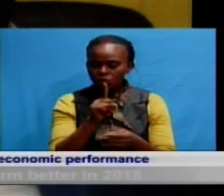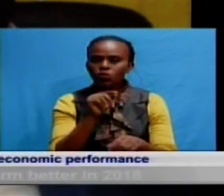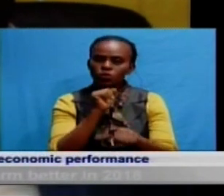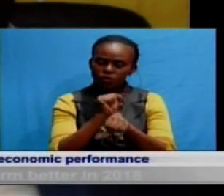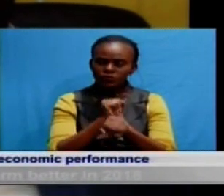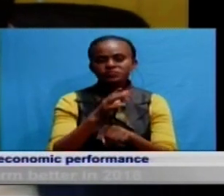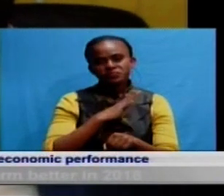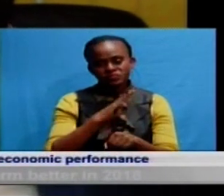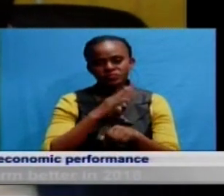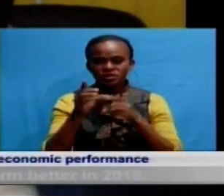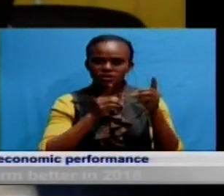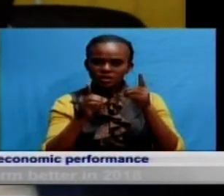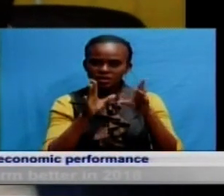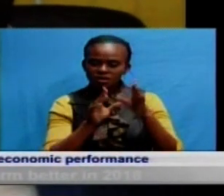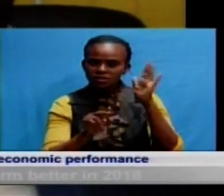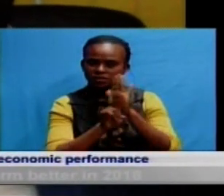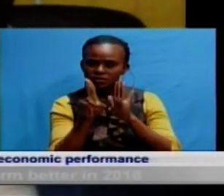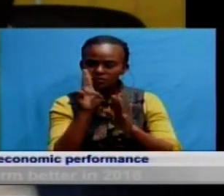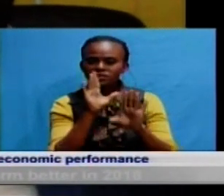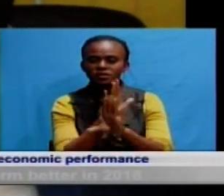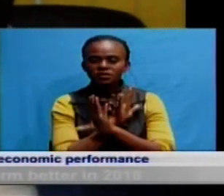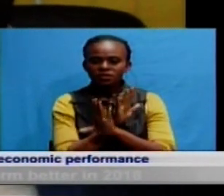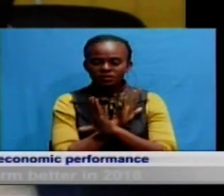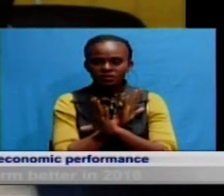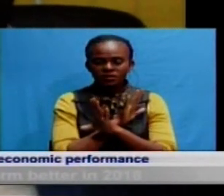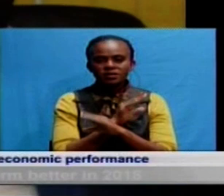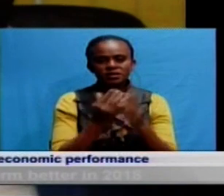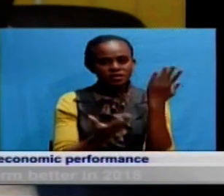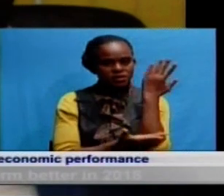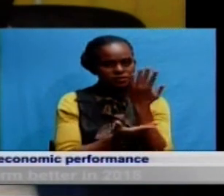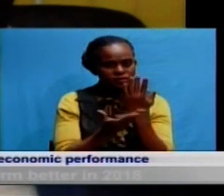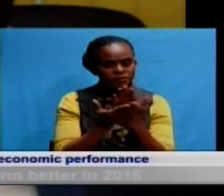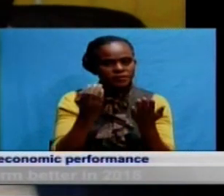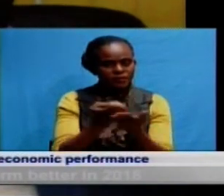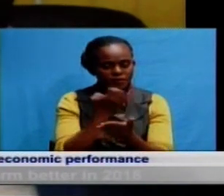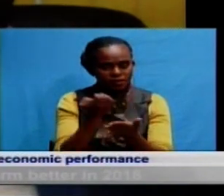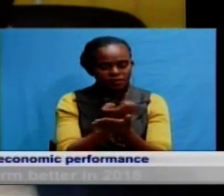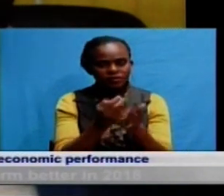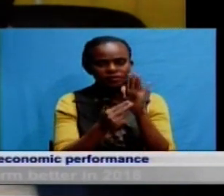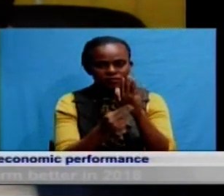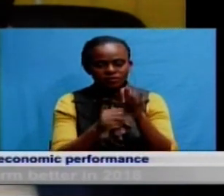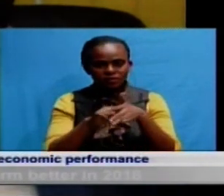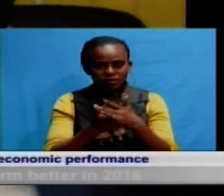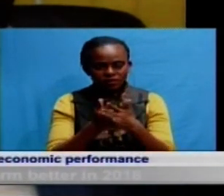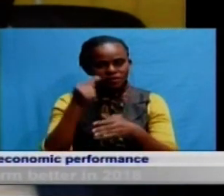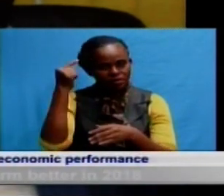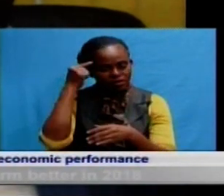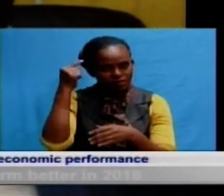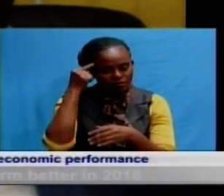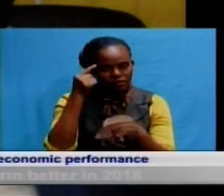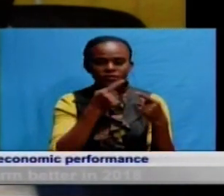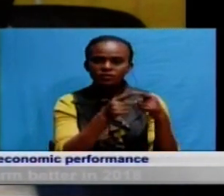is director of the University of Zambia Graduate School of Business, says the improvement in the economy is attributed to government's liquidation of